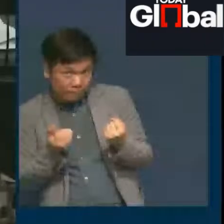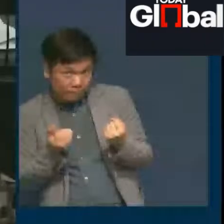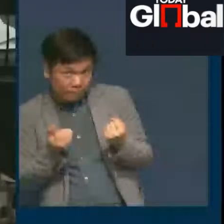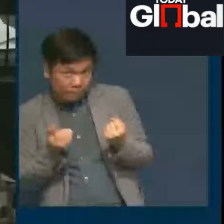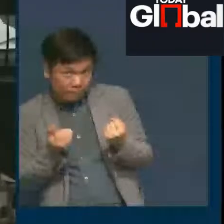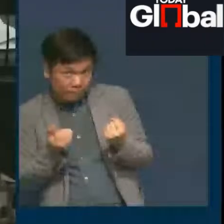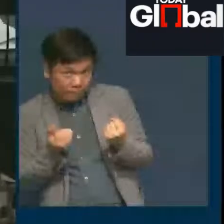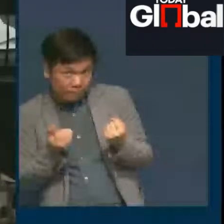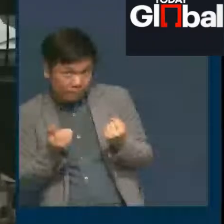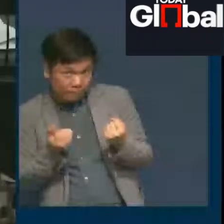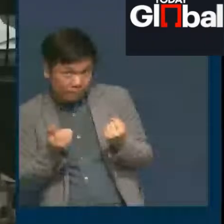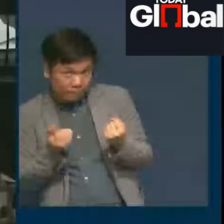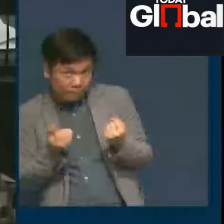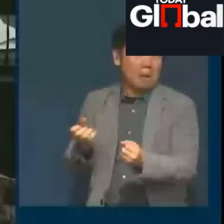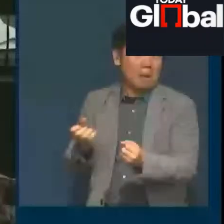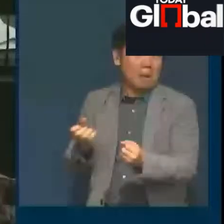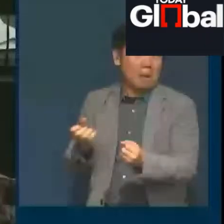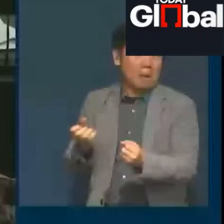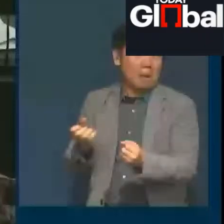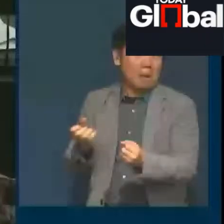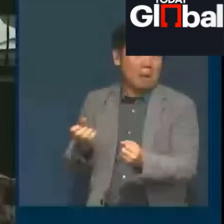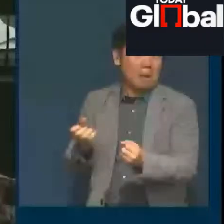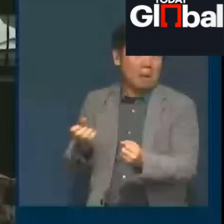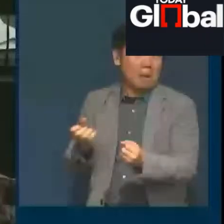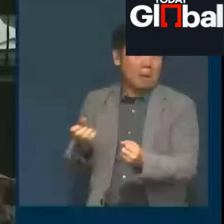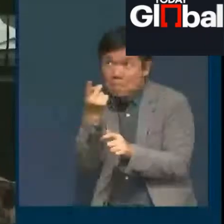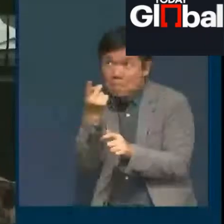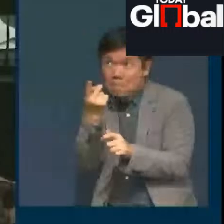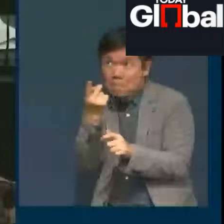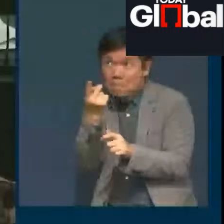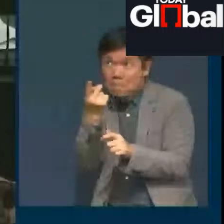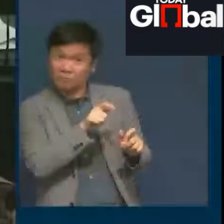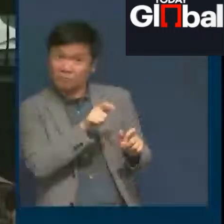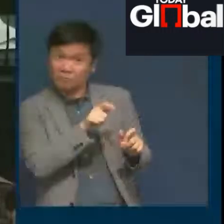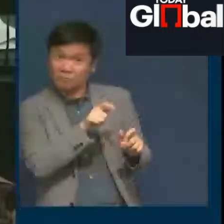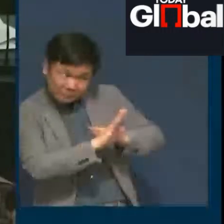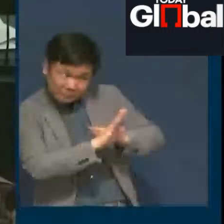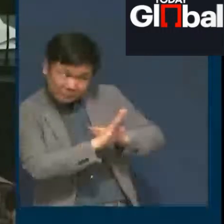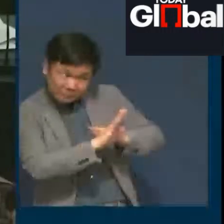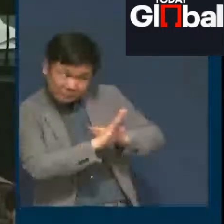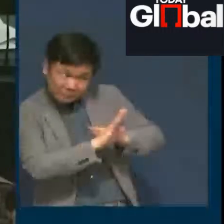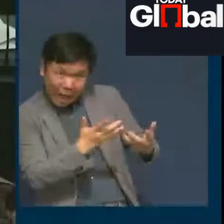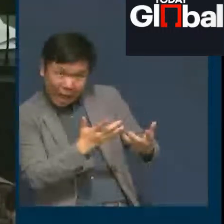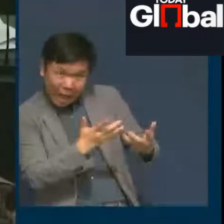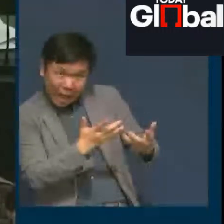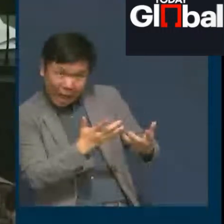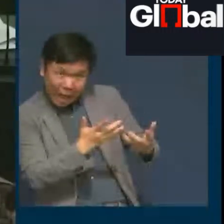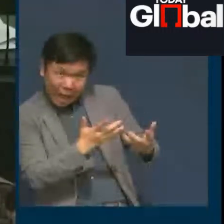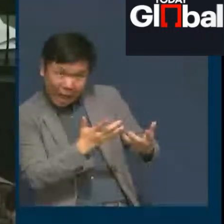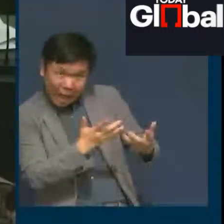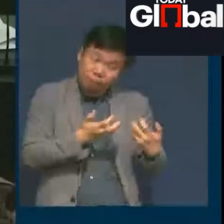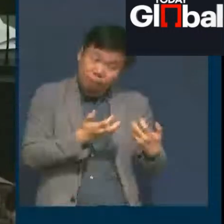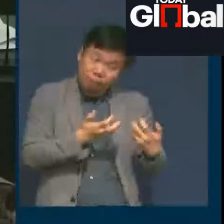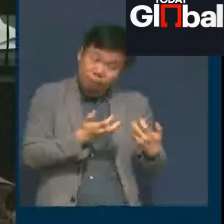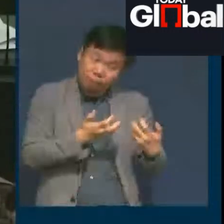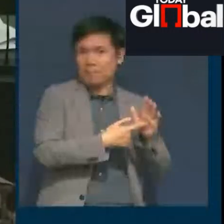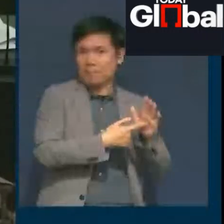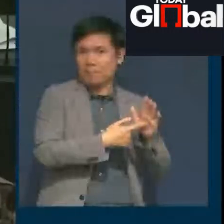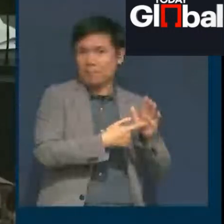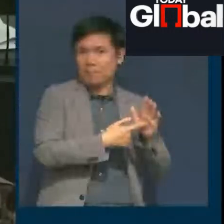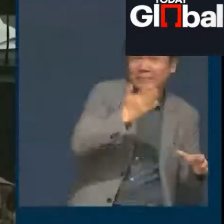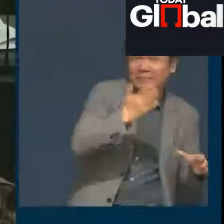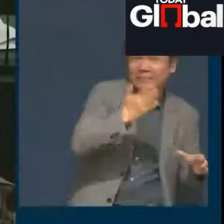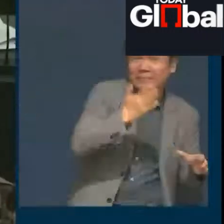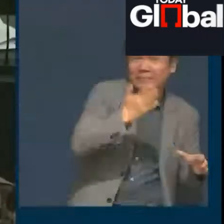reasonable accommodation measures that have been taken in favor of persons with psychosocial and mental